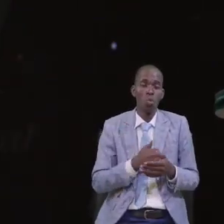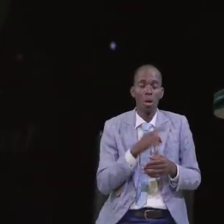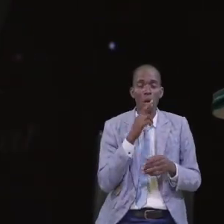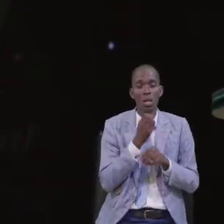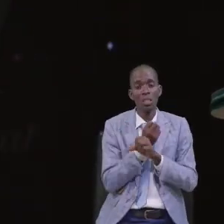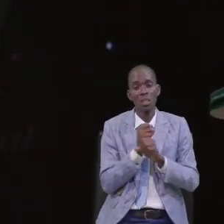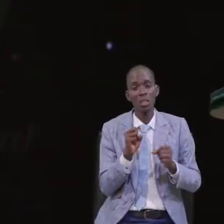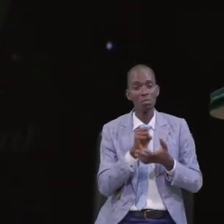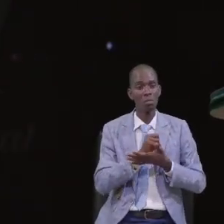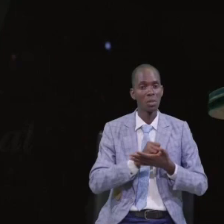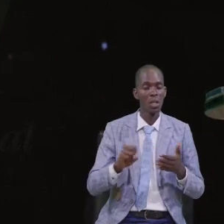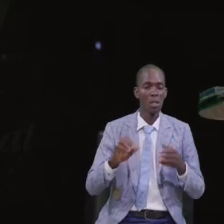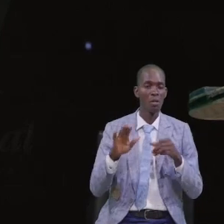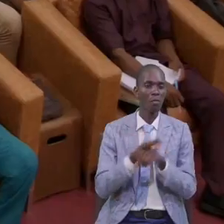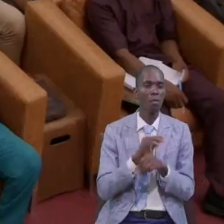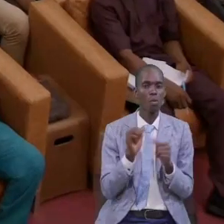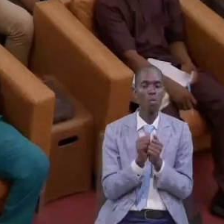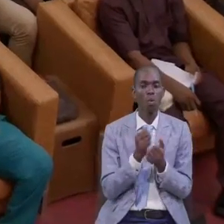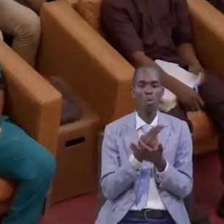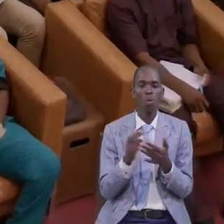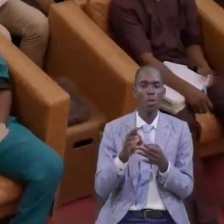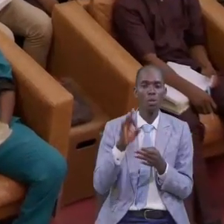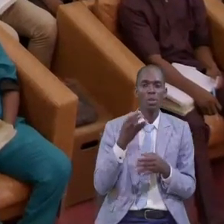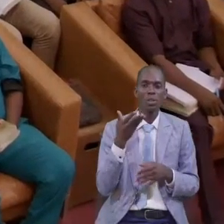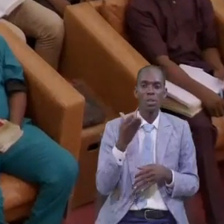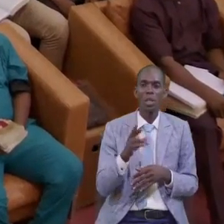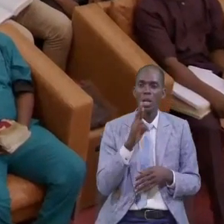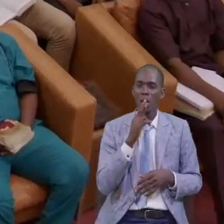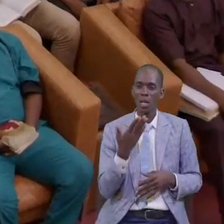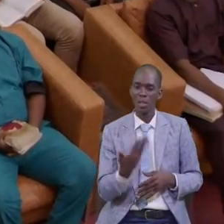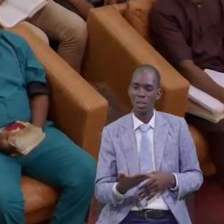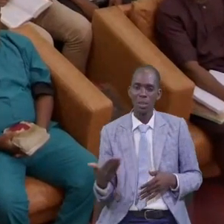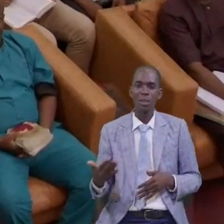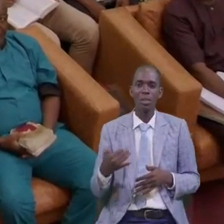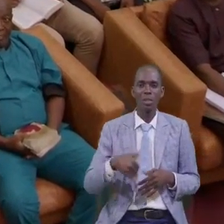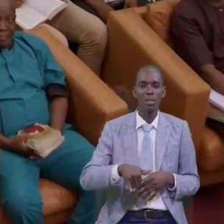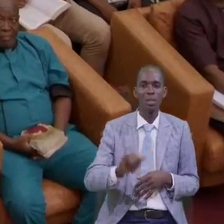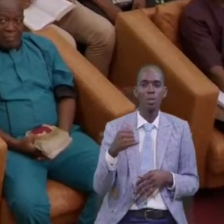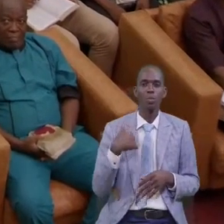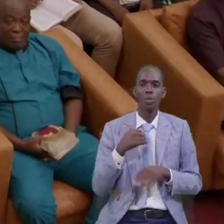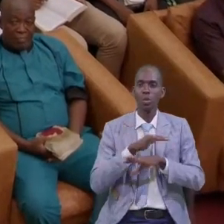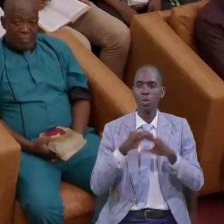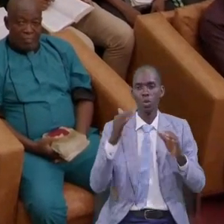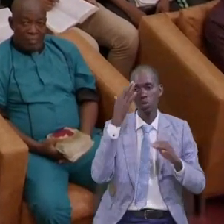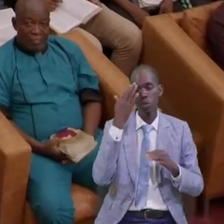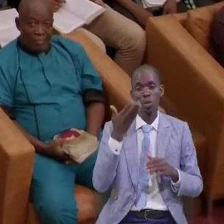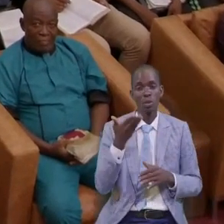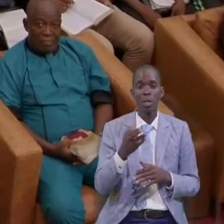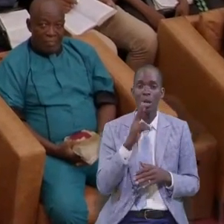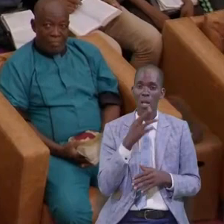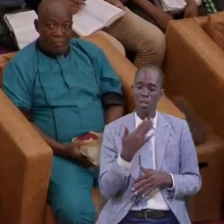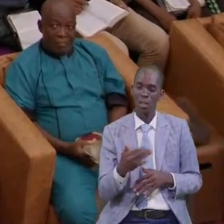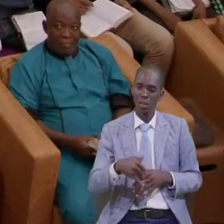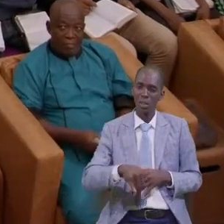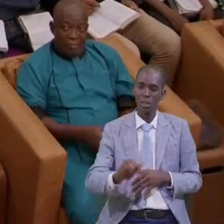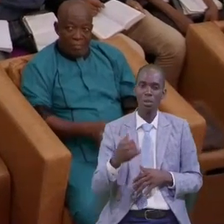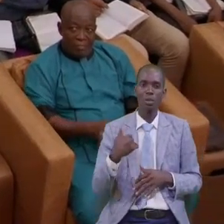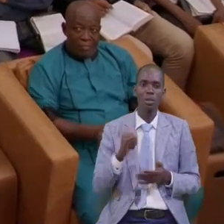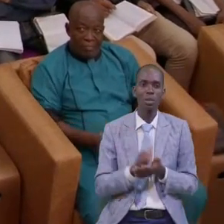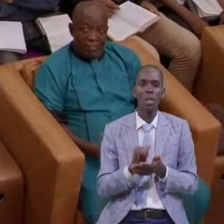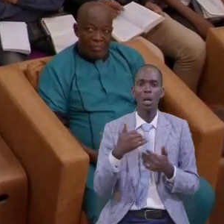though we are filled with the Holy Ghost, there are things yet we do not know. There are things yet that has not